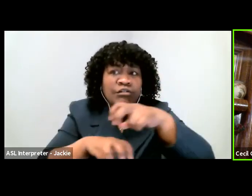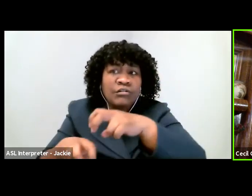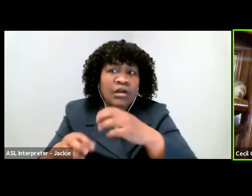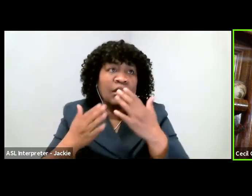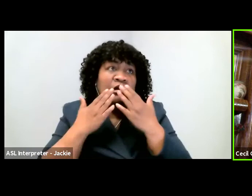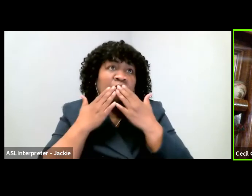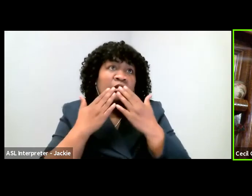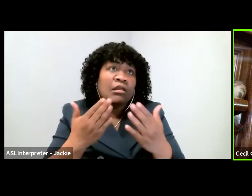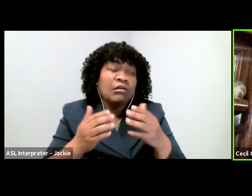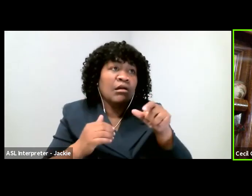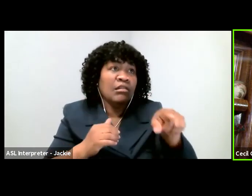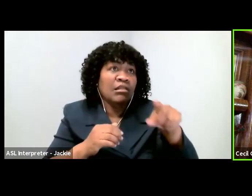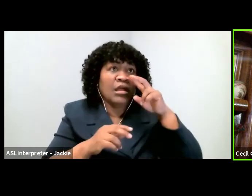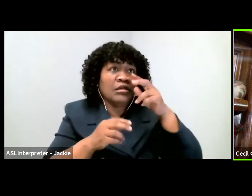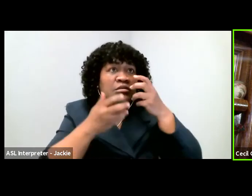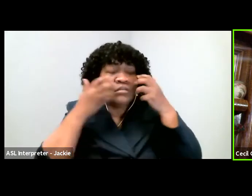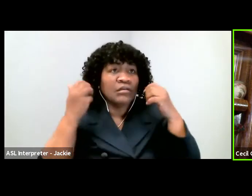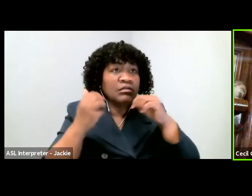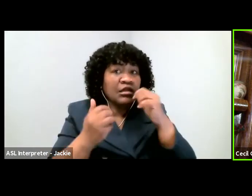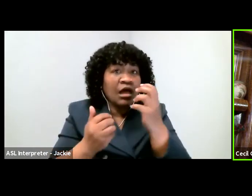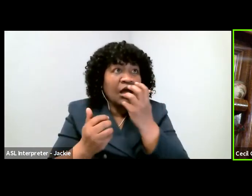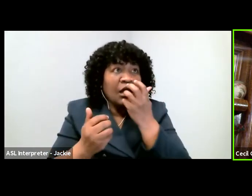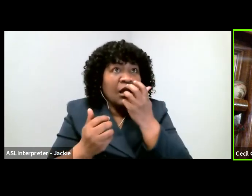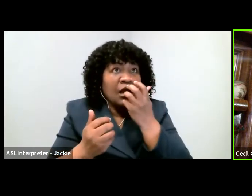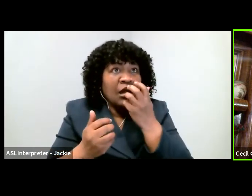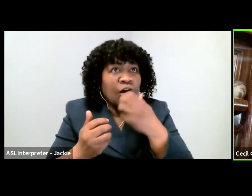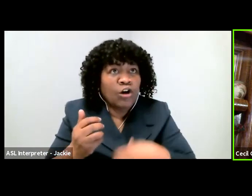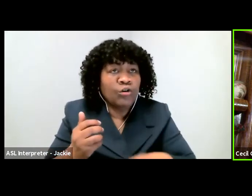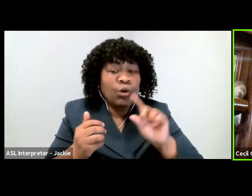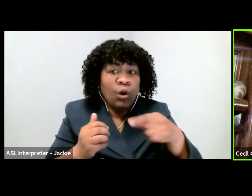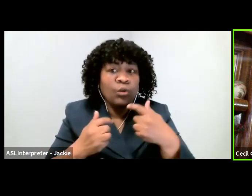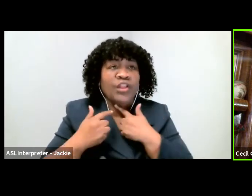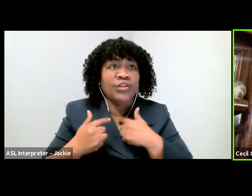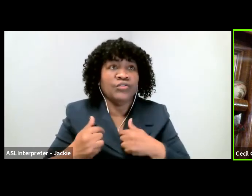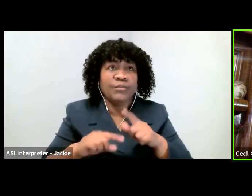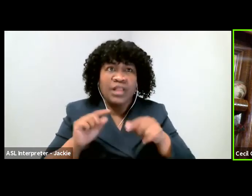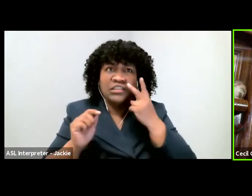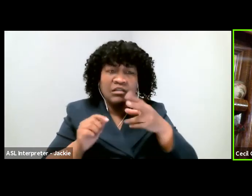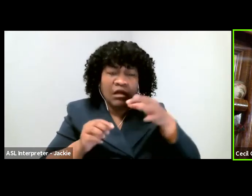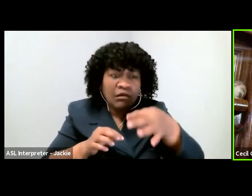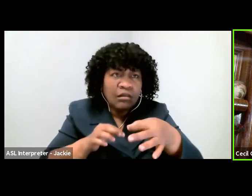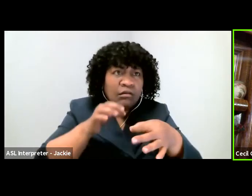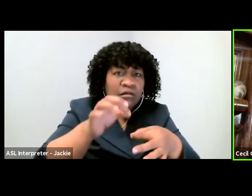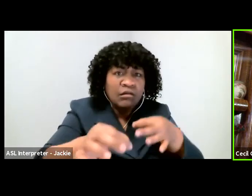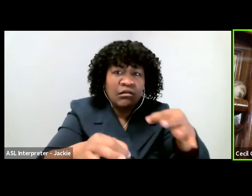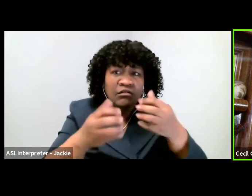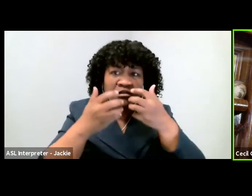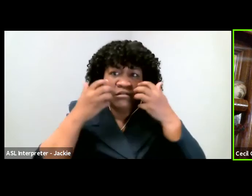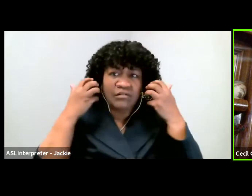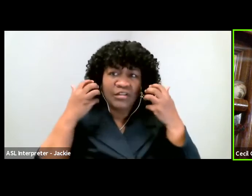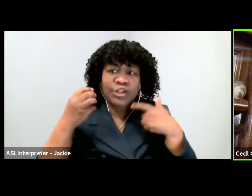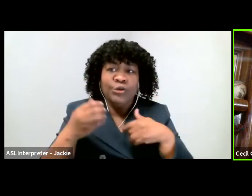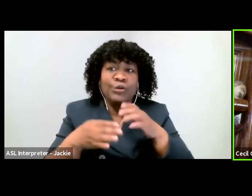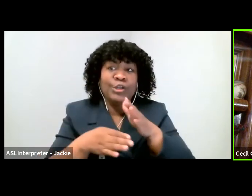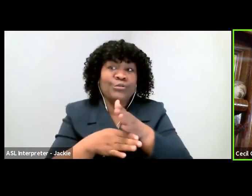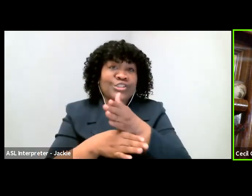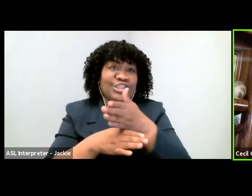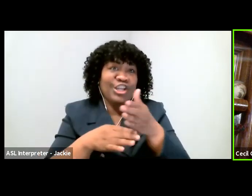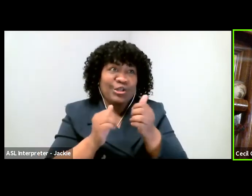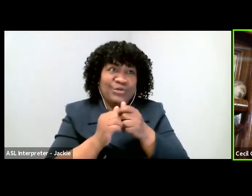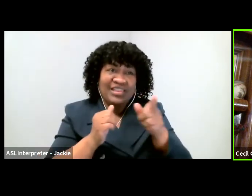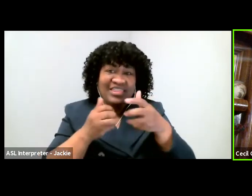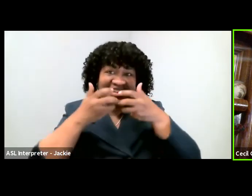wasn't hungry, only thirsty. But there were tracks. The idea was that we were sharing the night together.